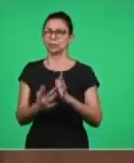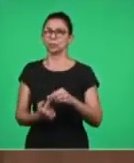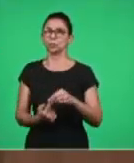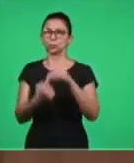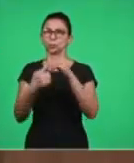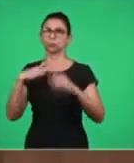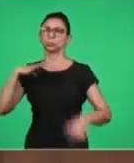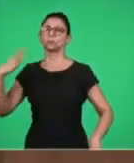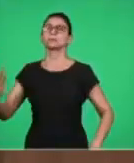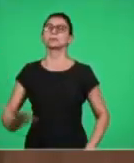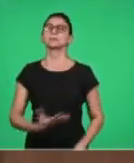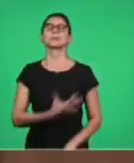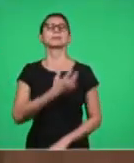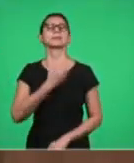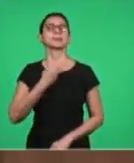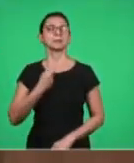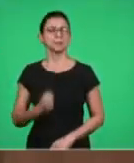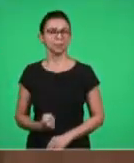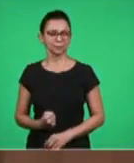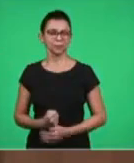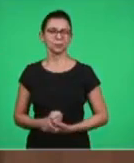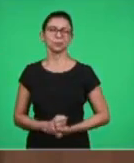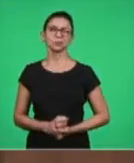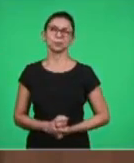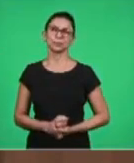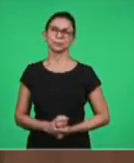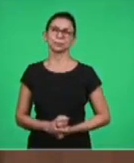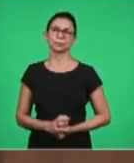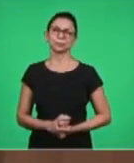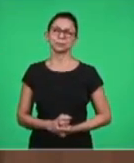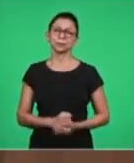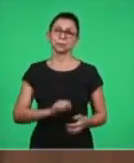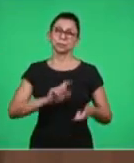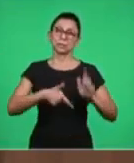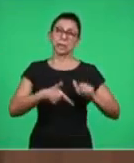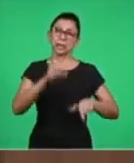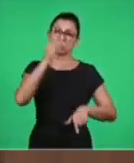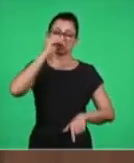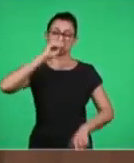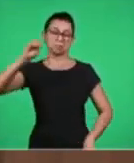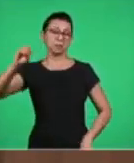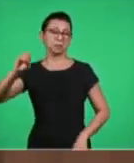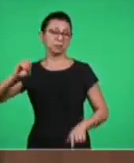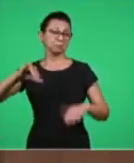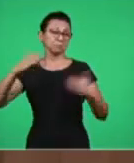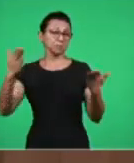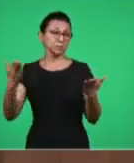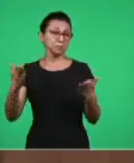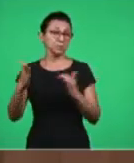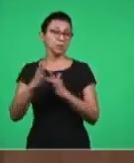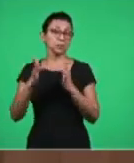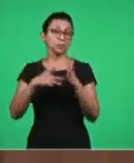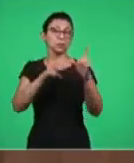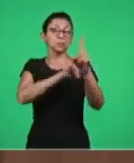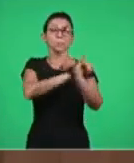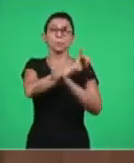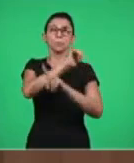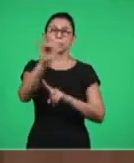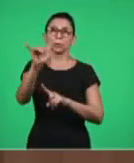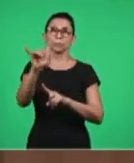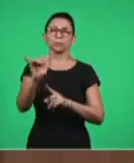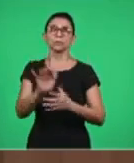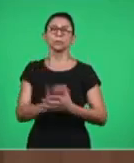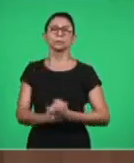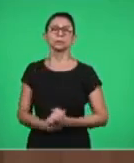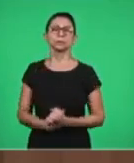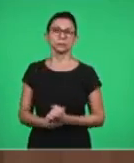and they, naturally, in this rejection that took place there, the Lord Jesus prophesied